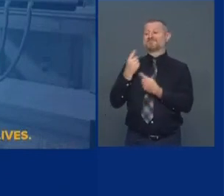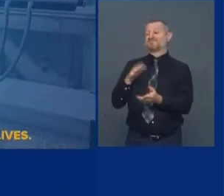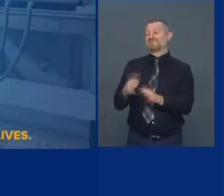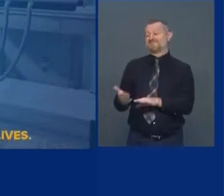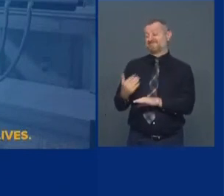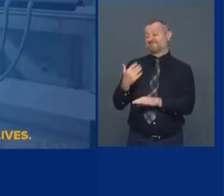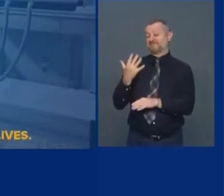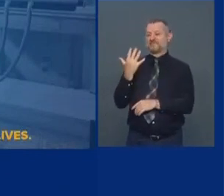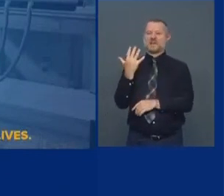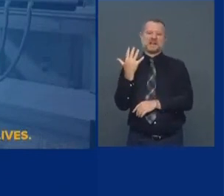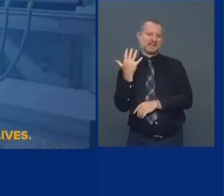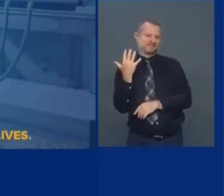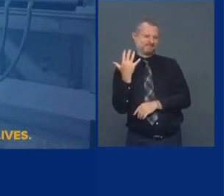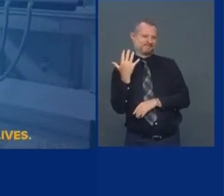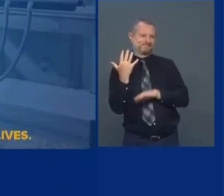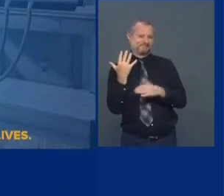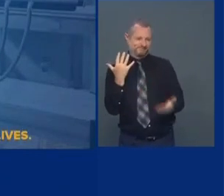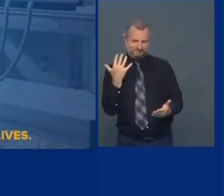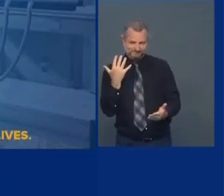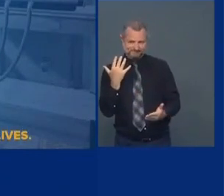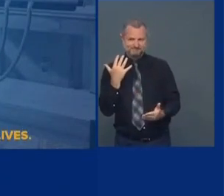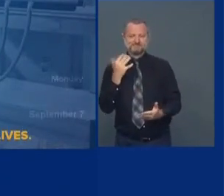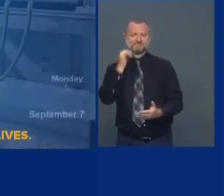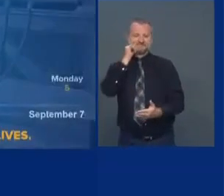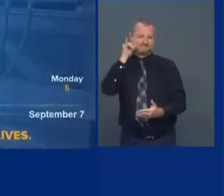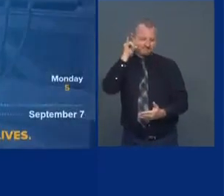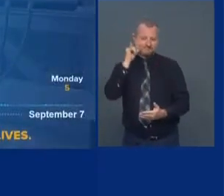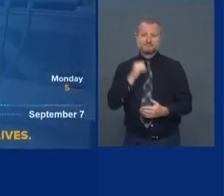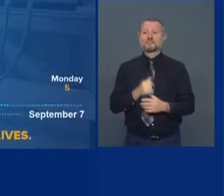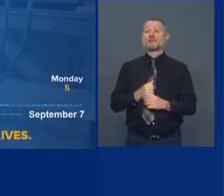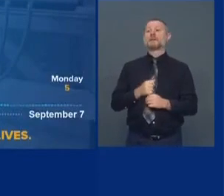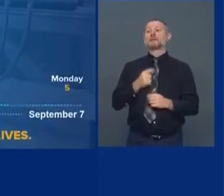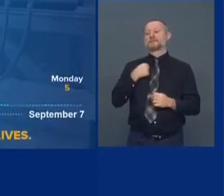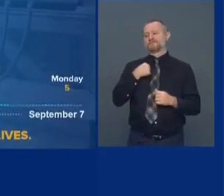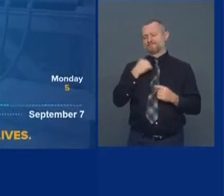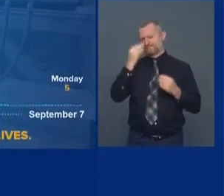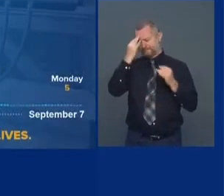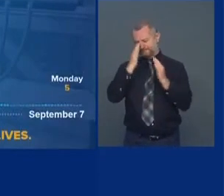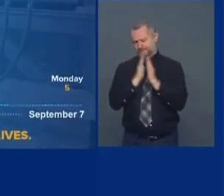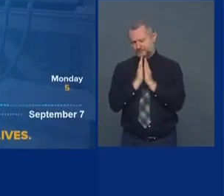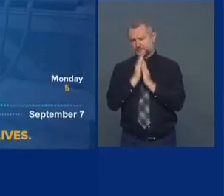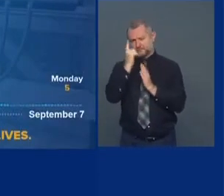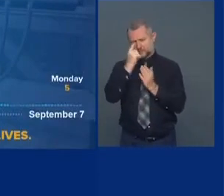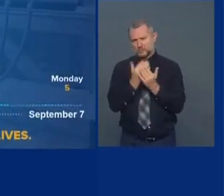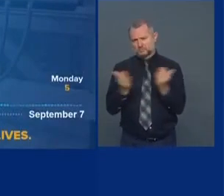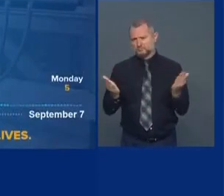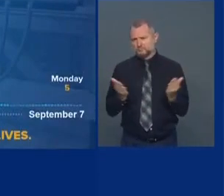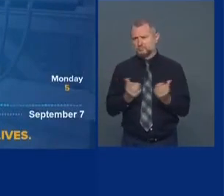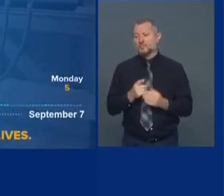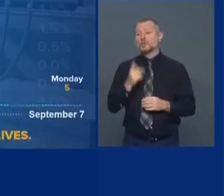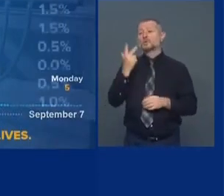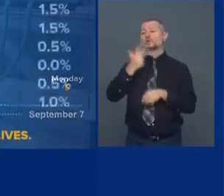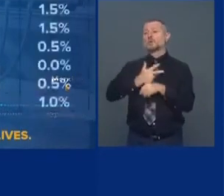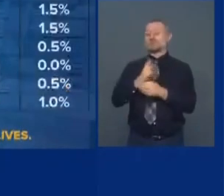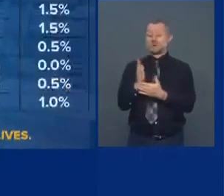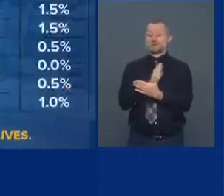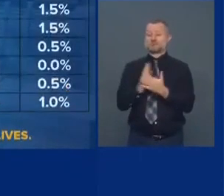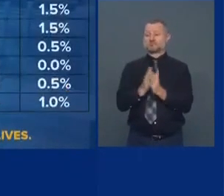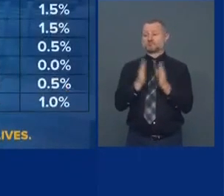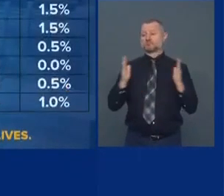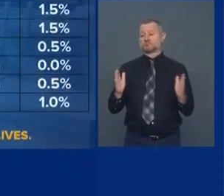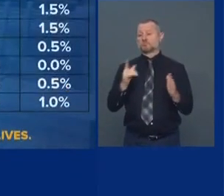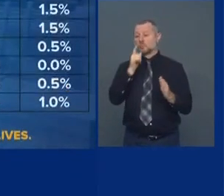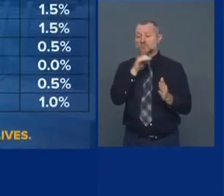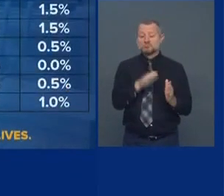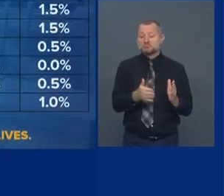is 5 yesterday, and there are now thoughts and prayers. 3-day average on deaths lost